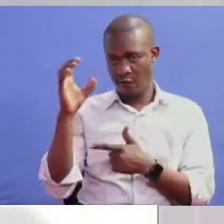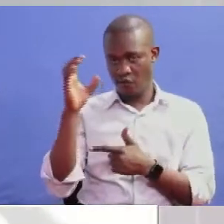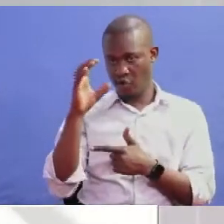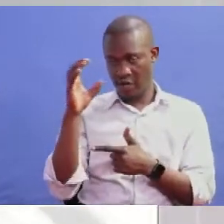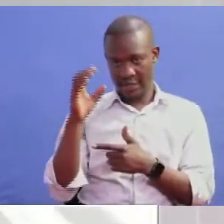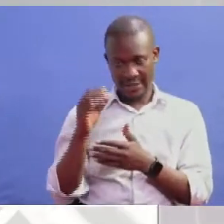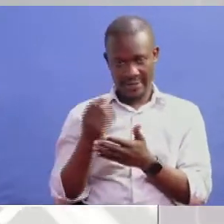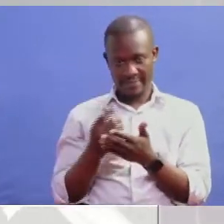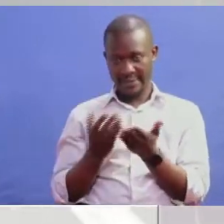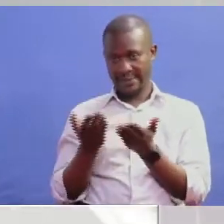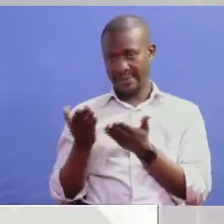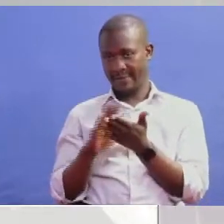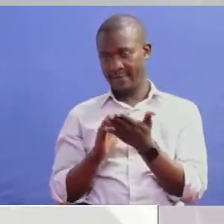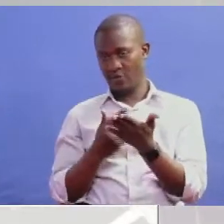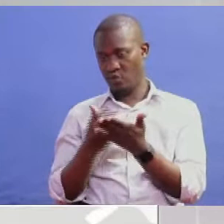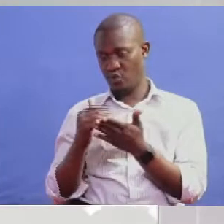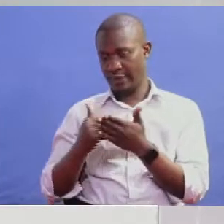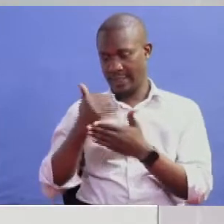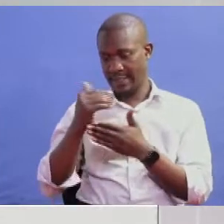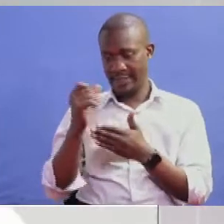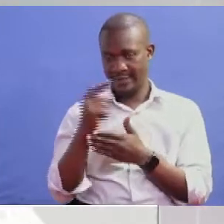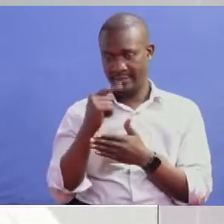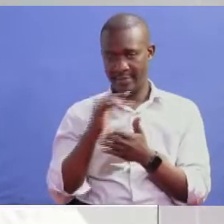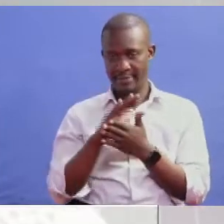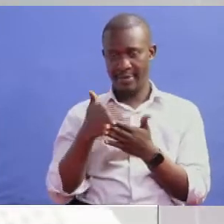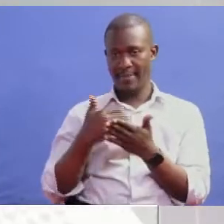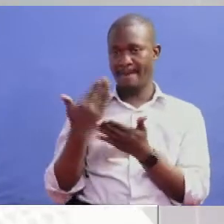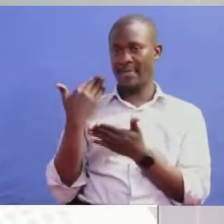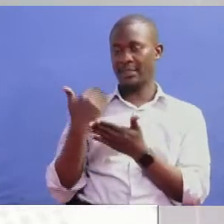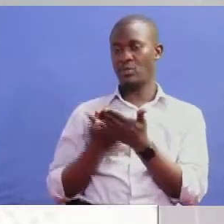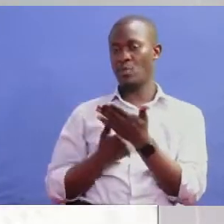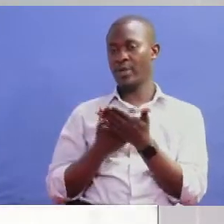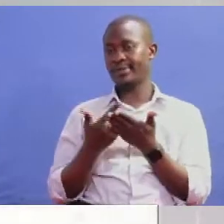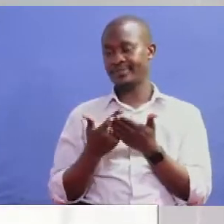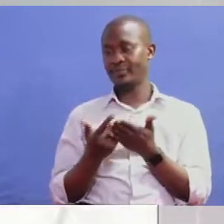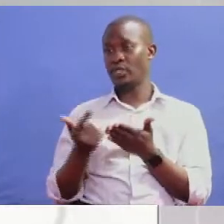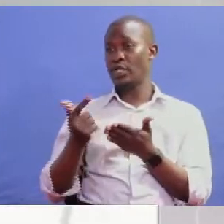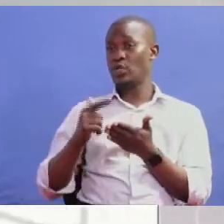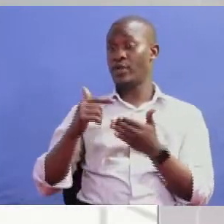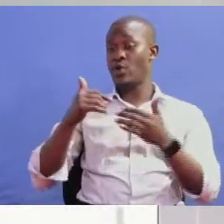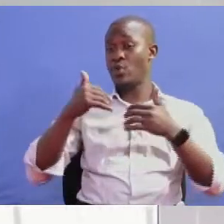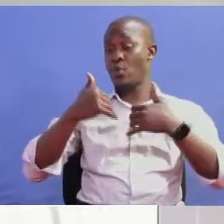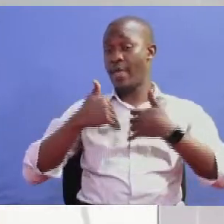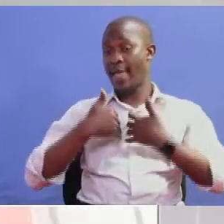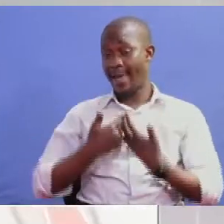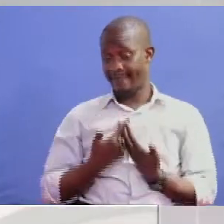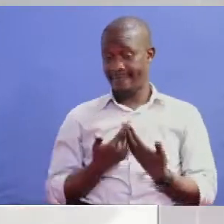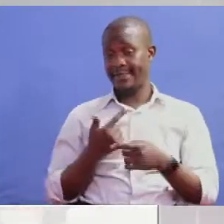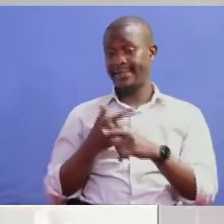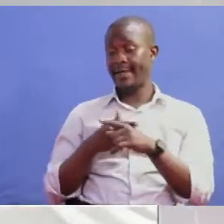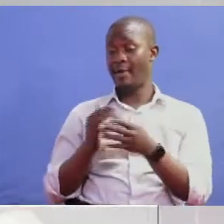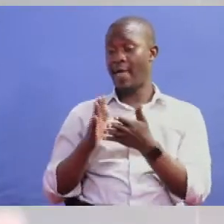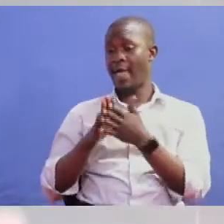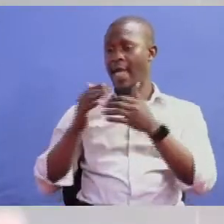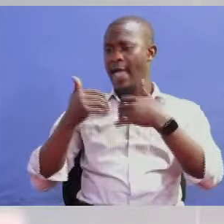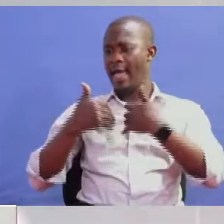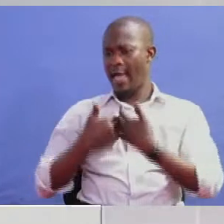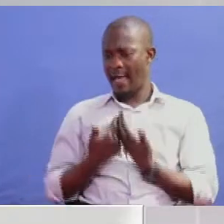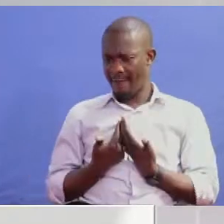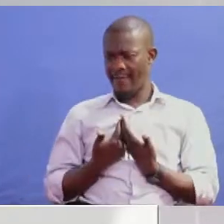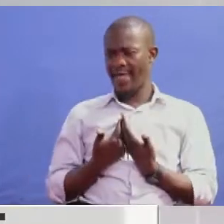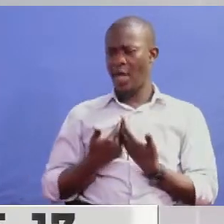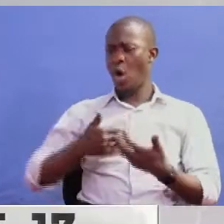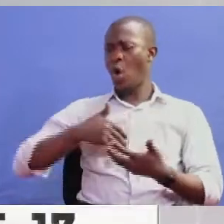Week, which is next month, basically next week. And today we have a privilege of hosting a seasoned